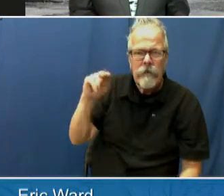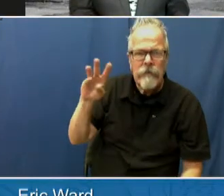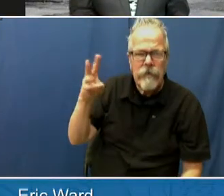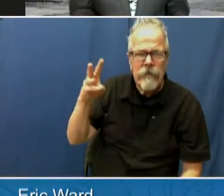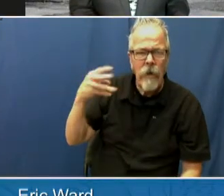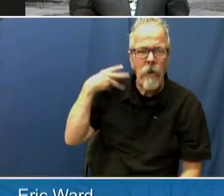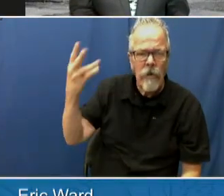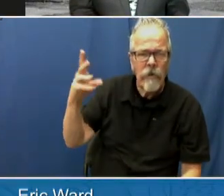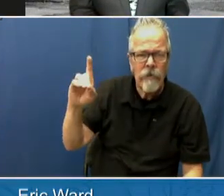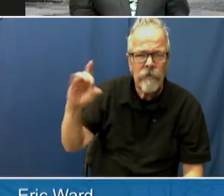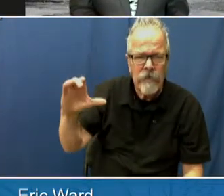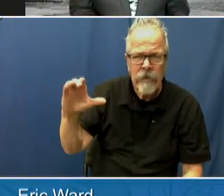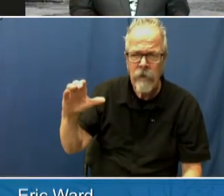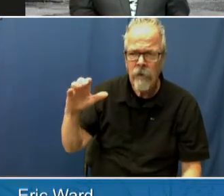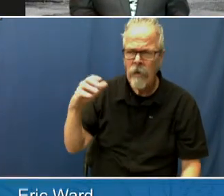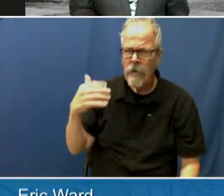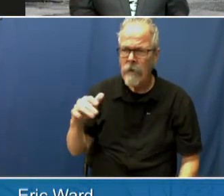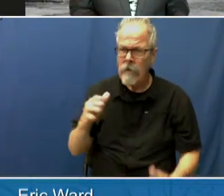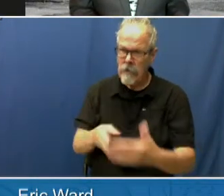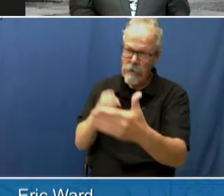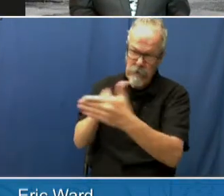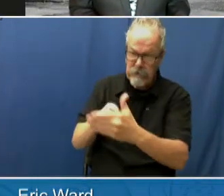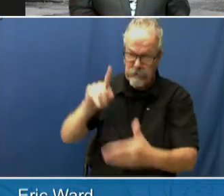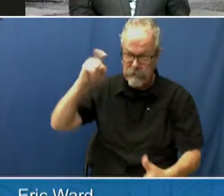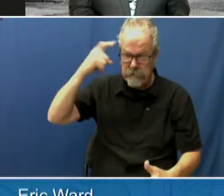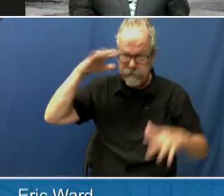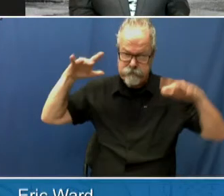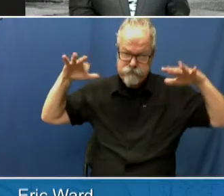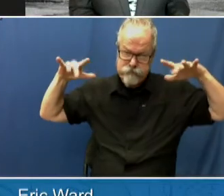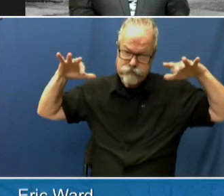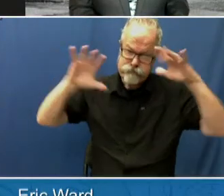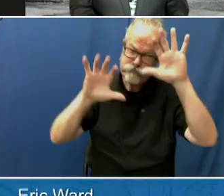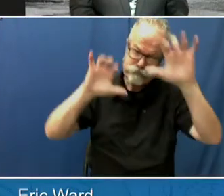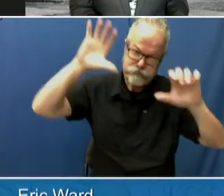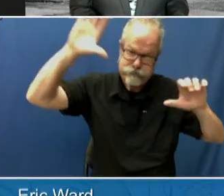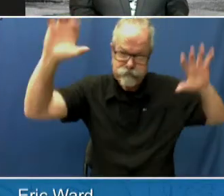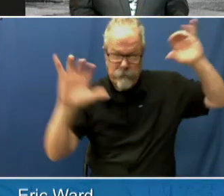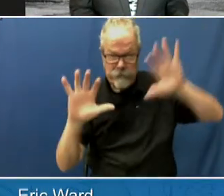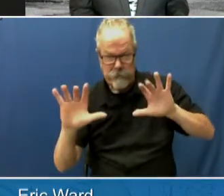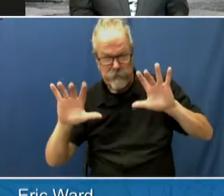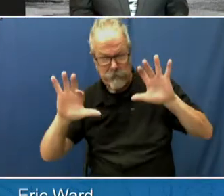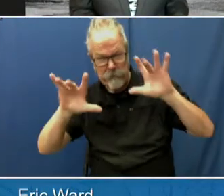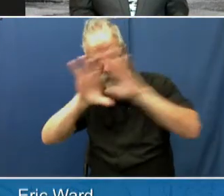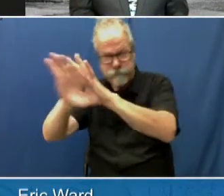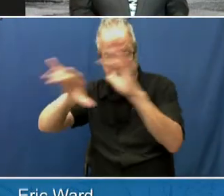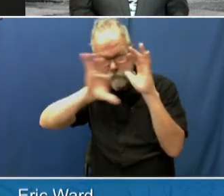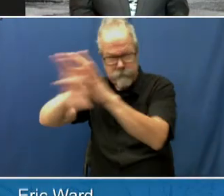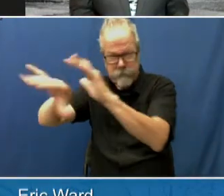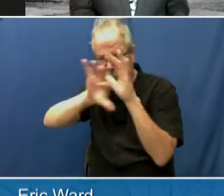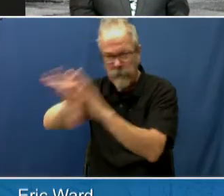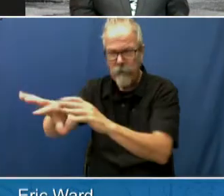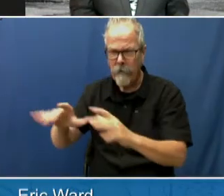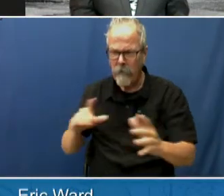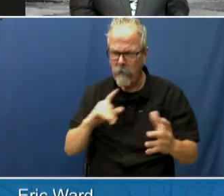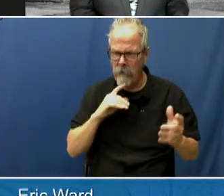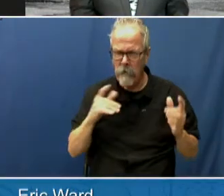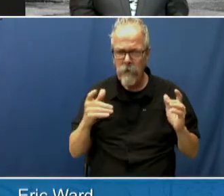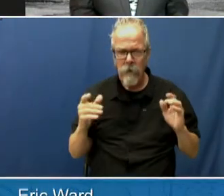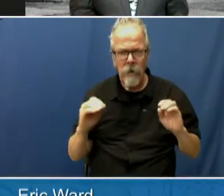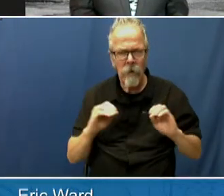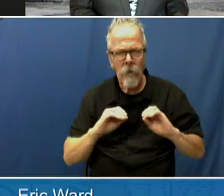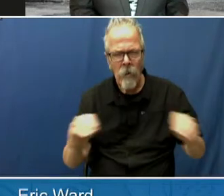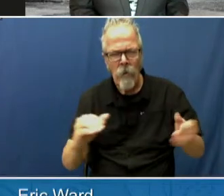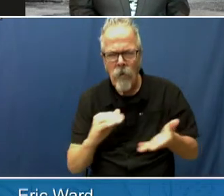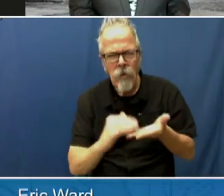anti-democratic violence across Oregon this summer, there is absolutely no longer any excuse for being caught